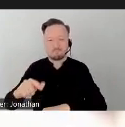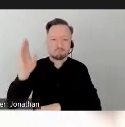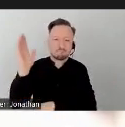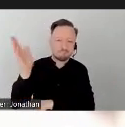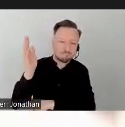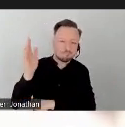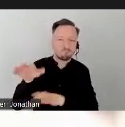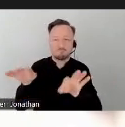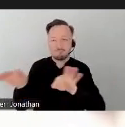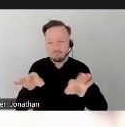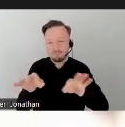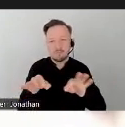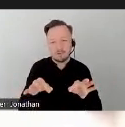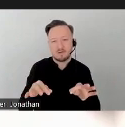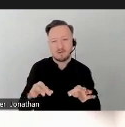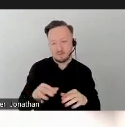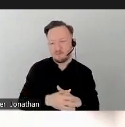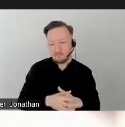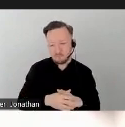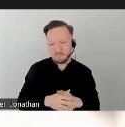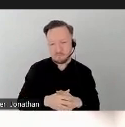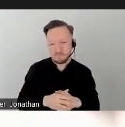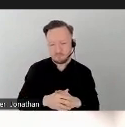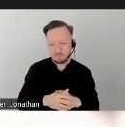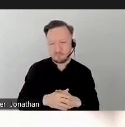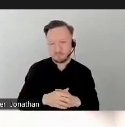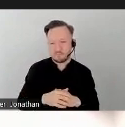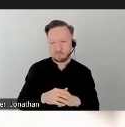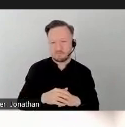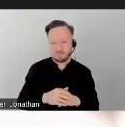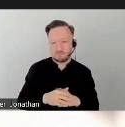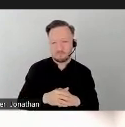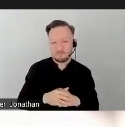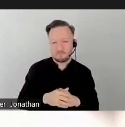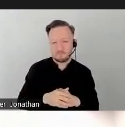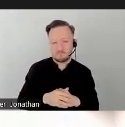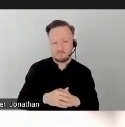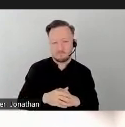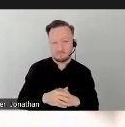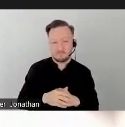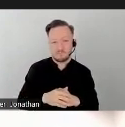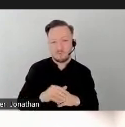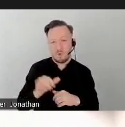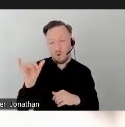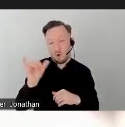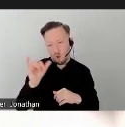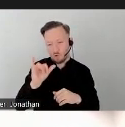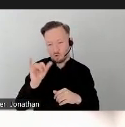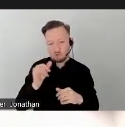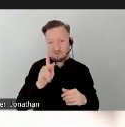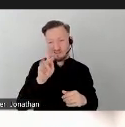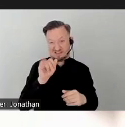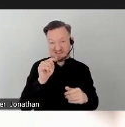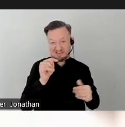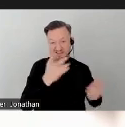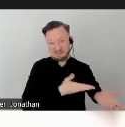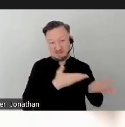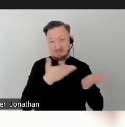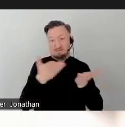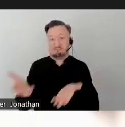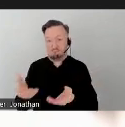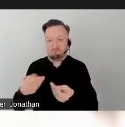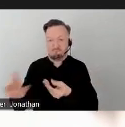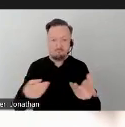the educational components of our presentation. And also, we take our kits along with it. A couple of photos,